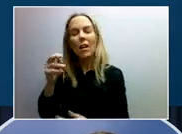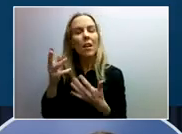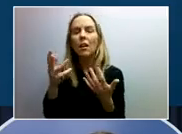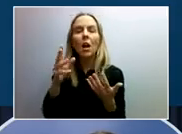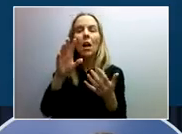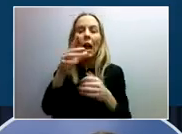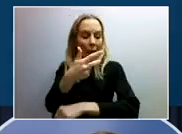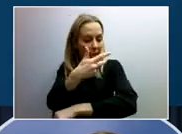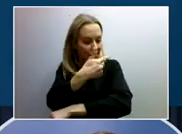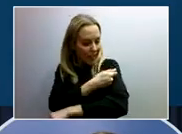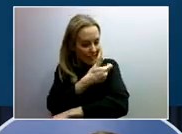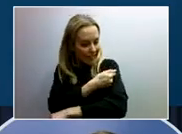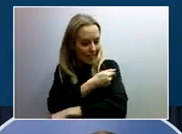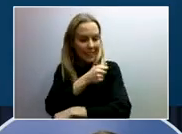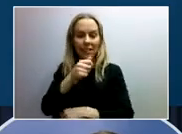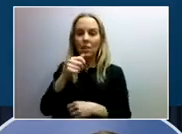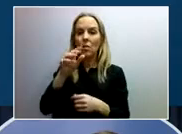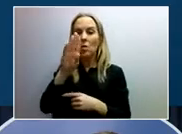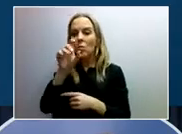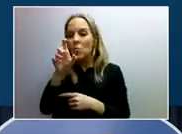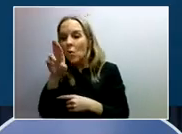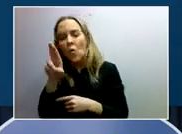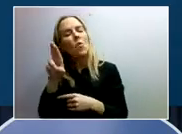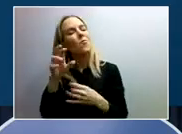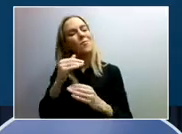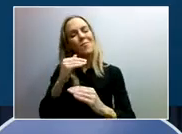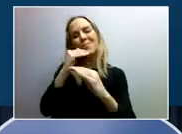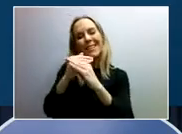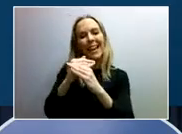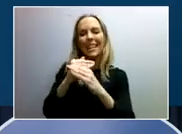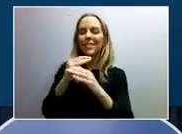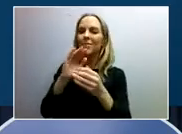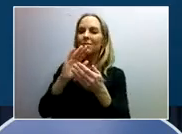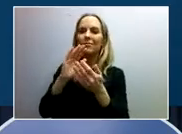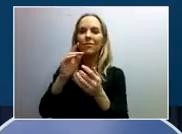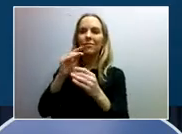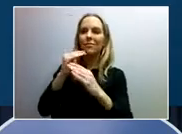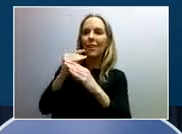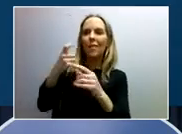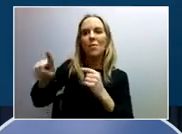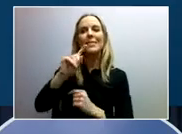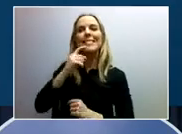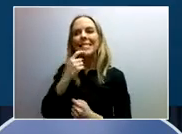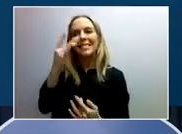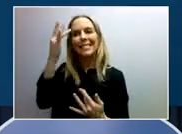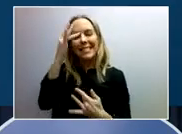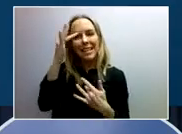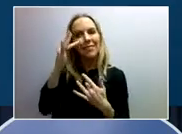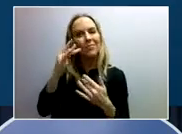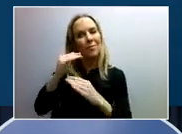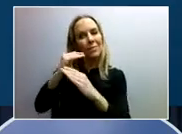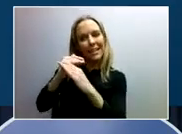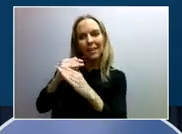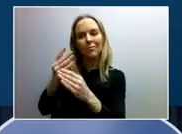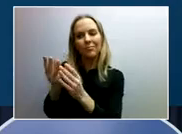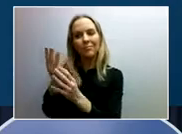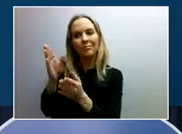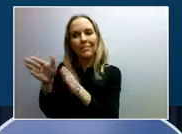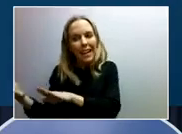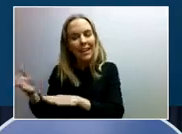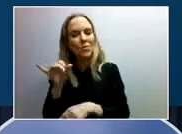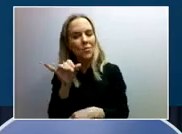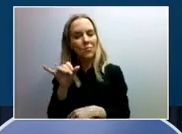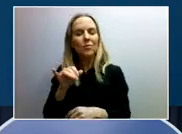booster protects you from significant or serious illness, but also death. Let's look at age and vaccination status